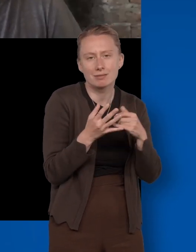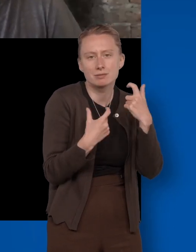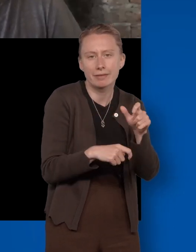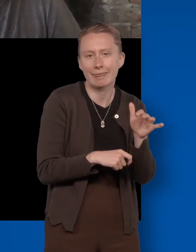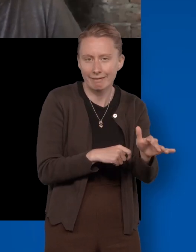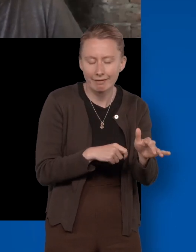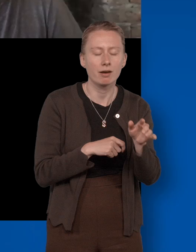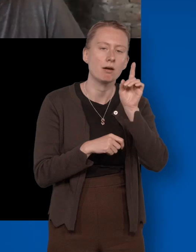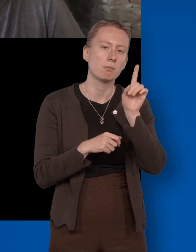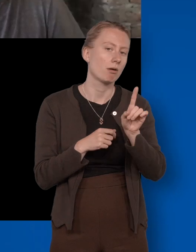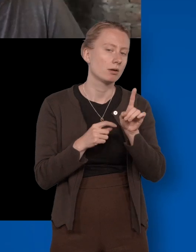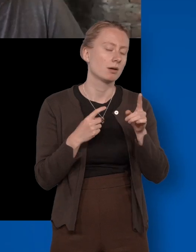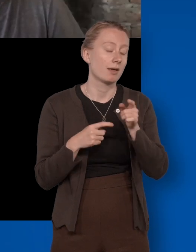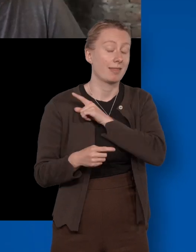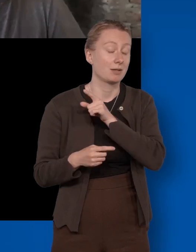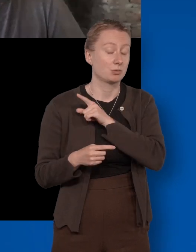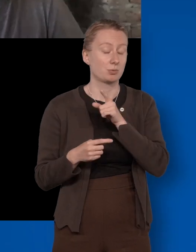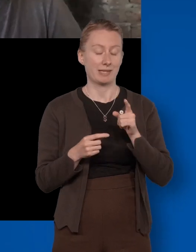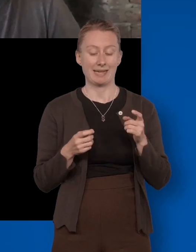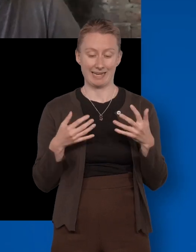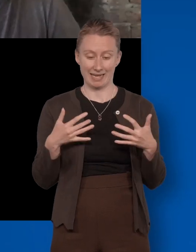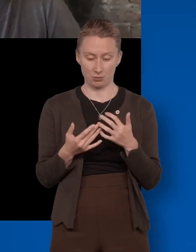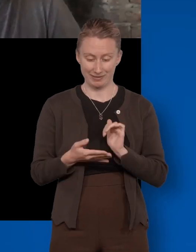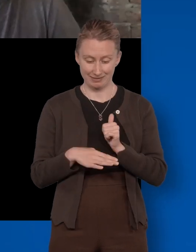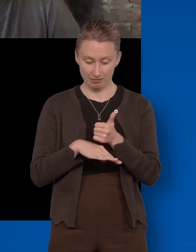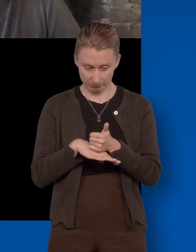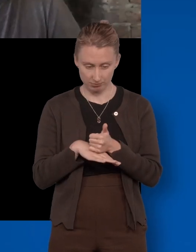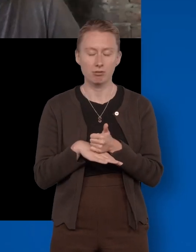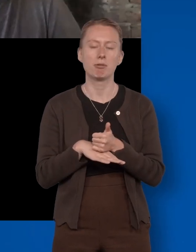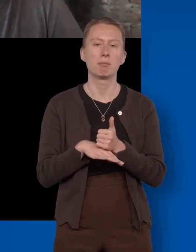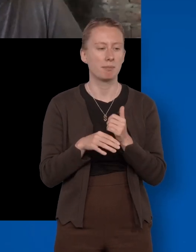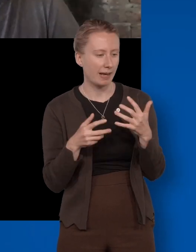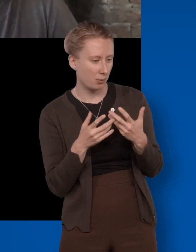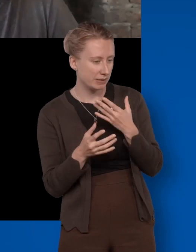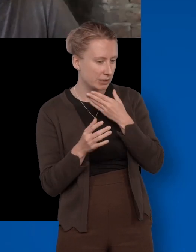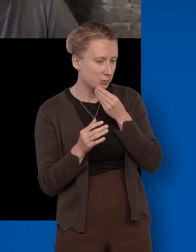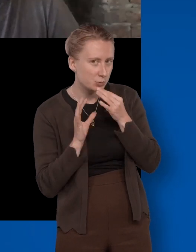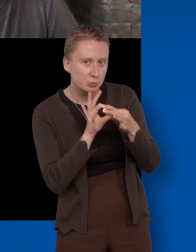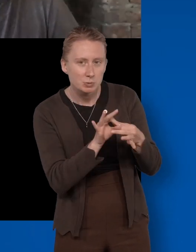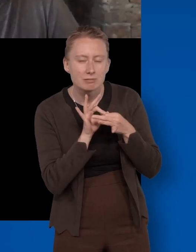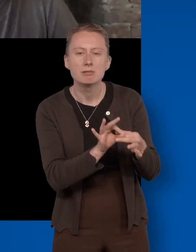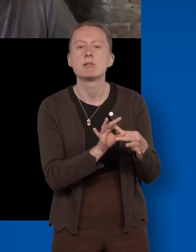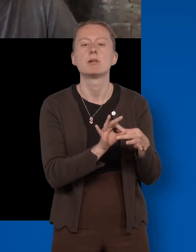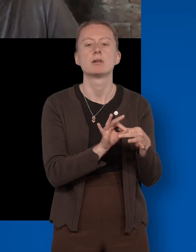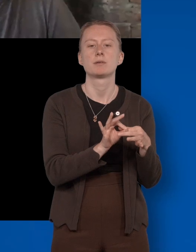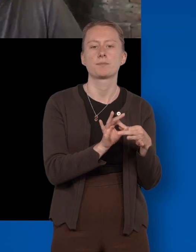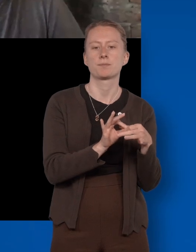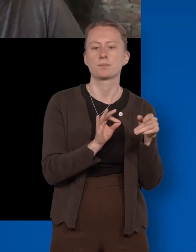of bias. But that's also why in the way we set up the methodology, the way we use it, it's not so much that